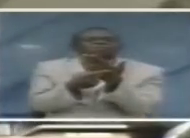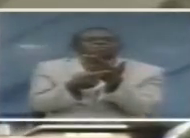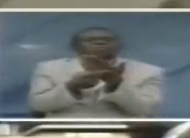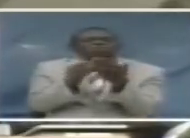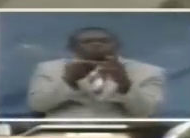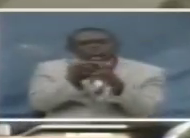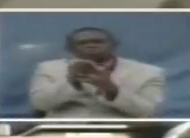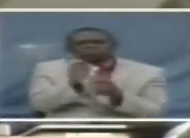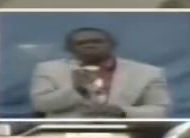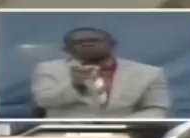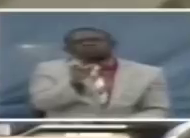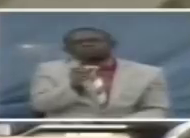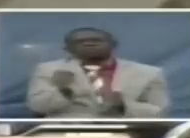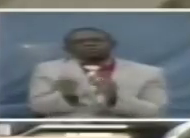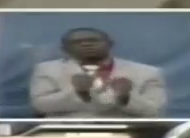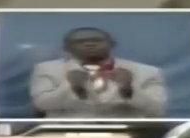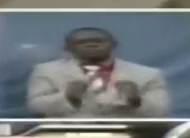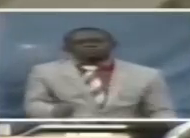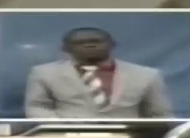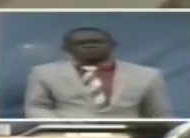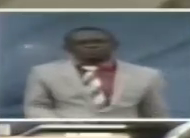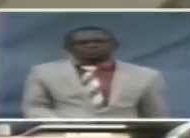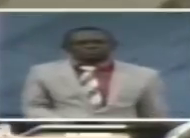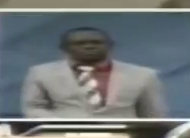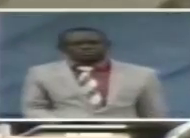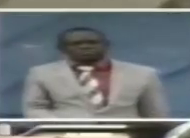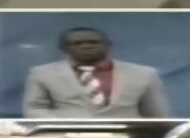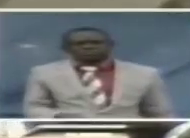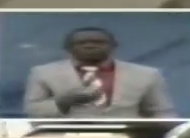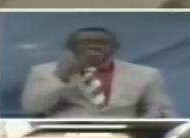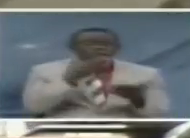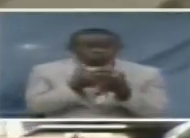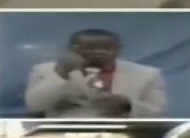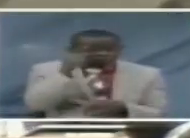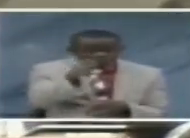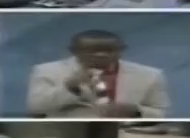Program, which will be implemented through the e-voucher system.